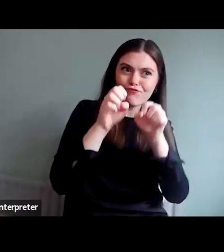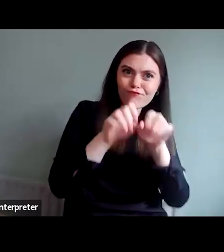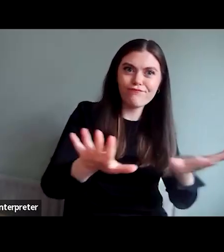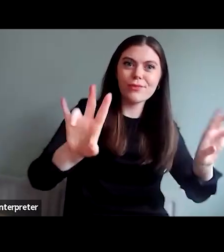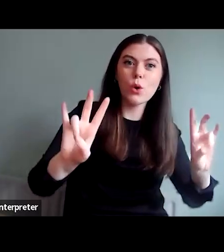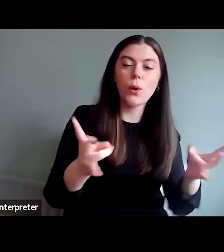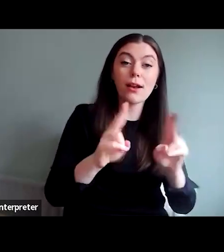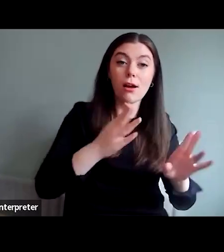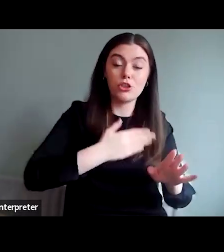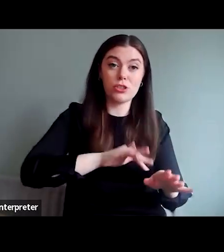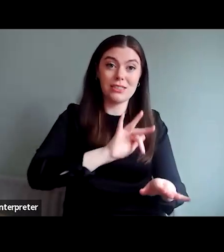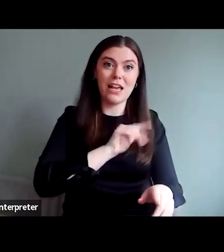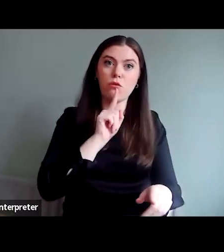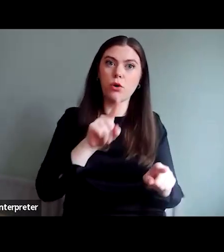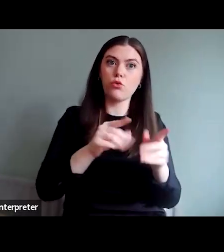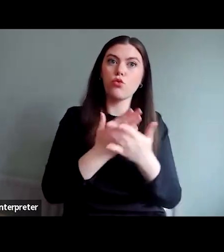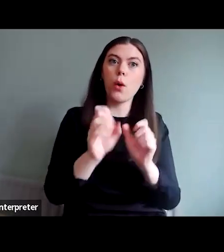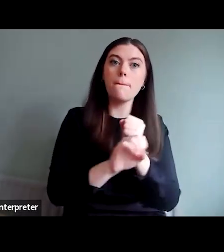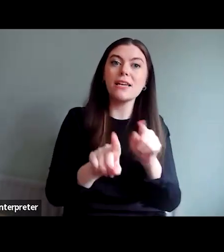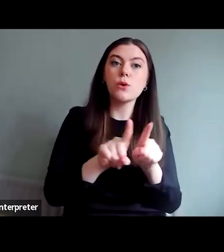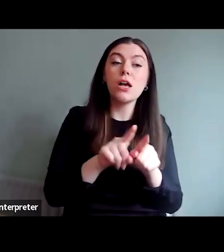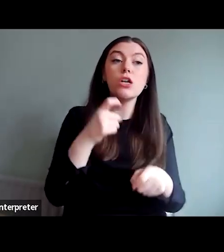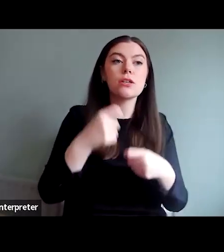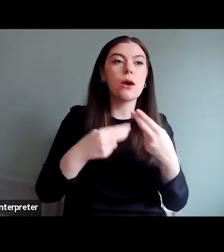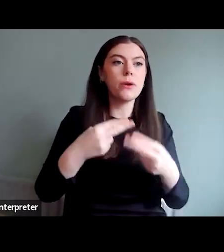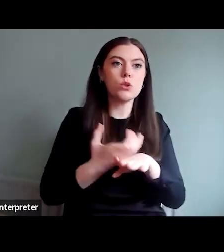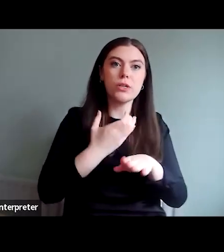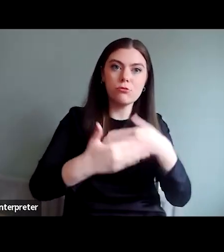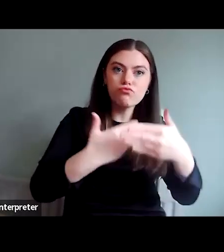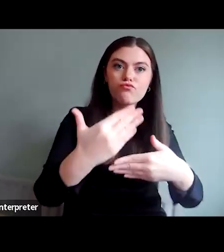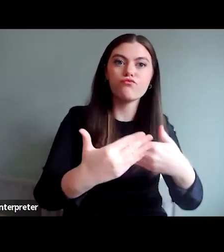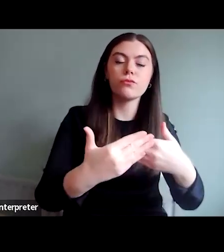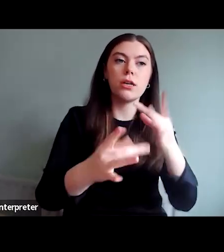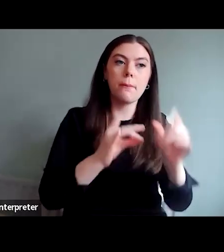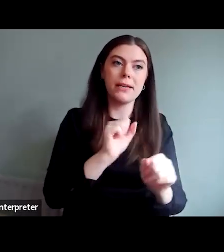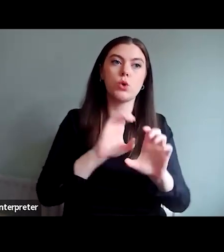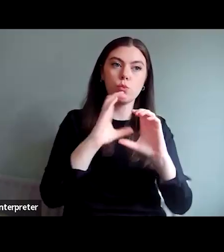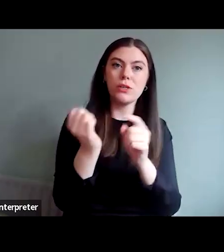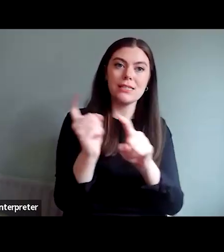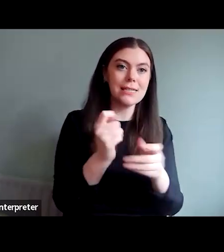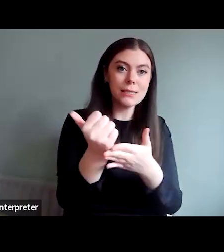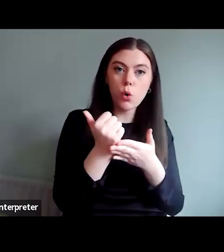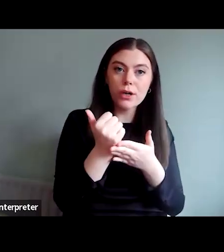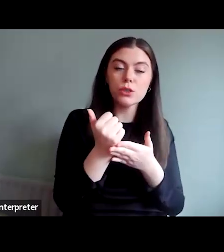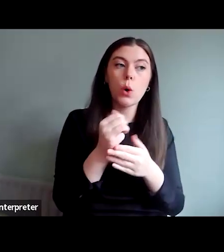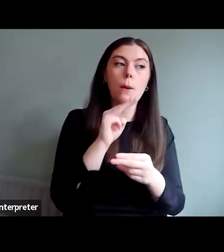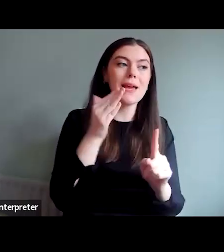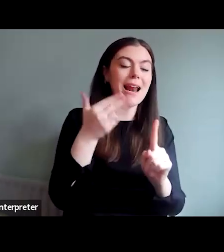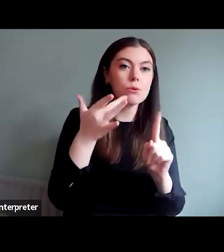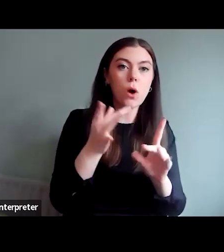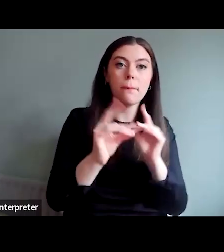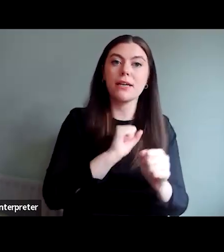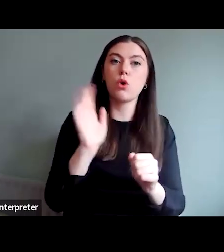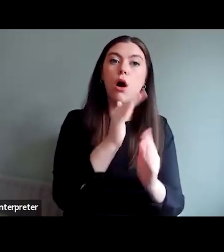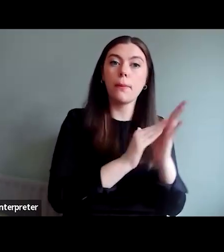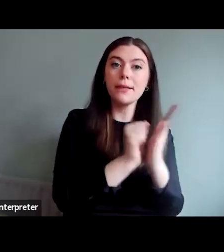momentum and build support within the community. So it was important to stay in touch with each of the businesses that were taking part, share positive feedback